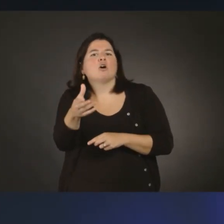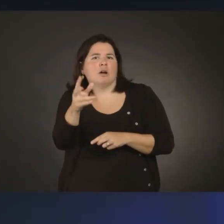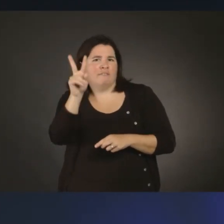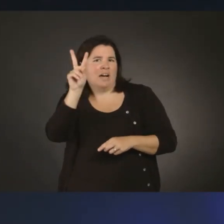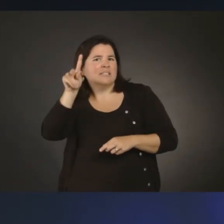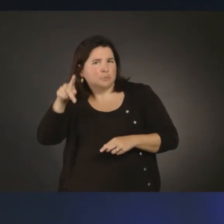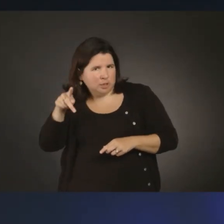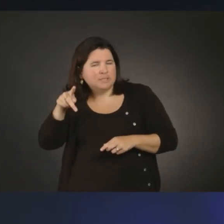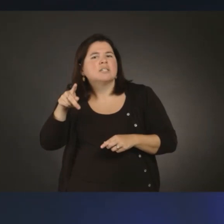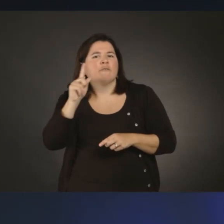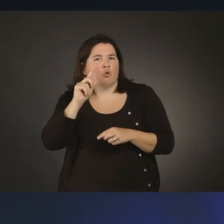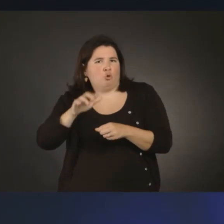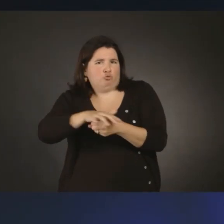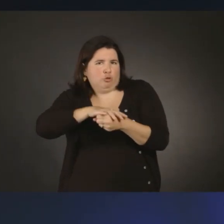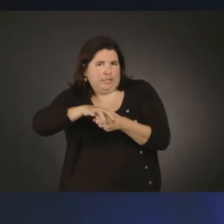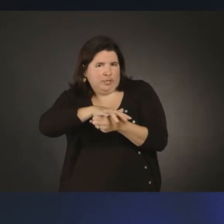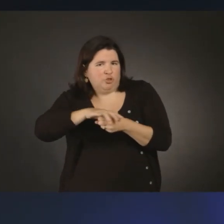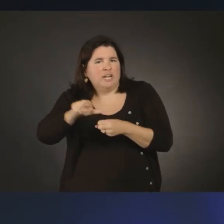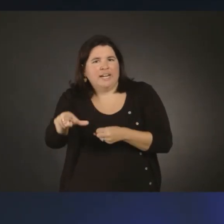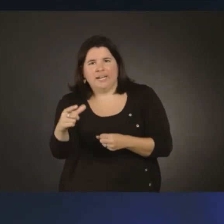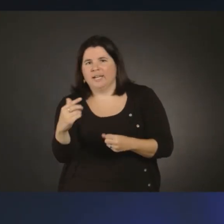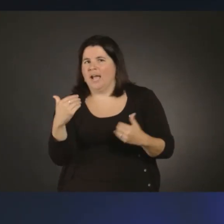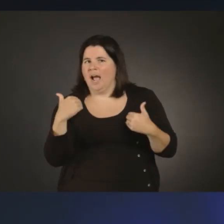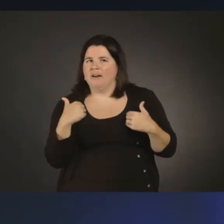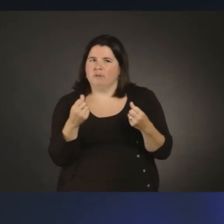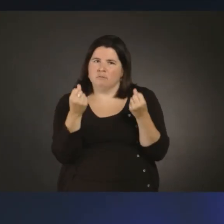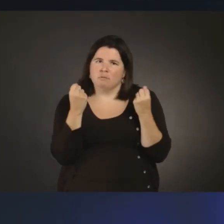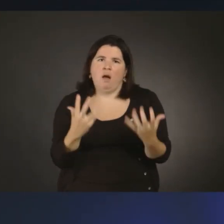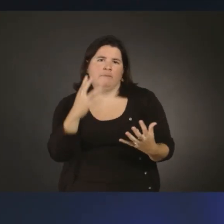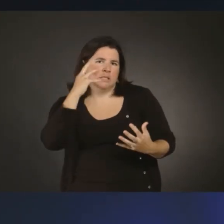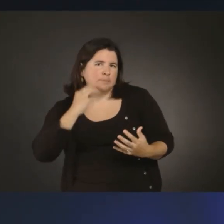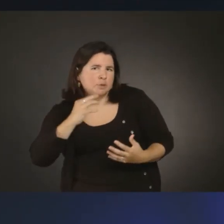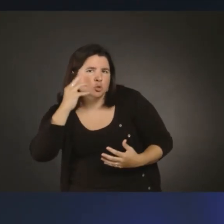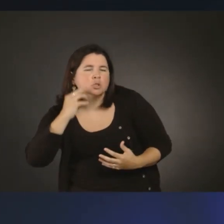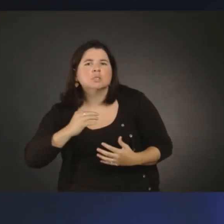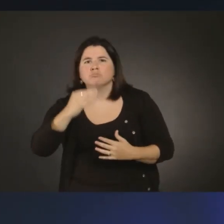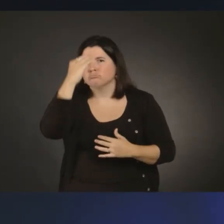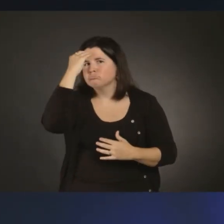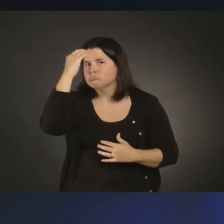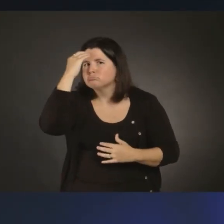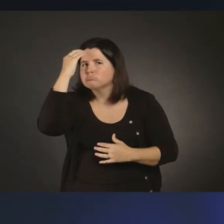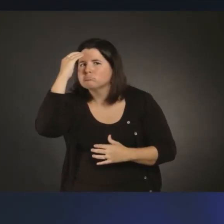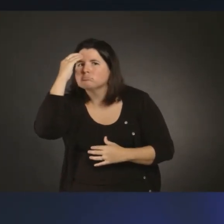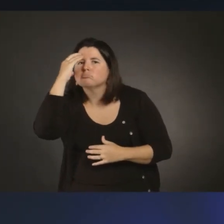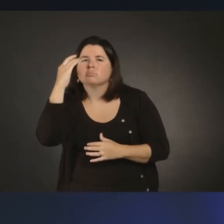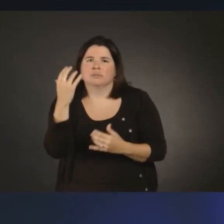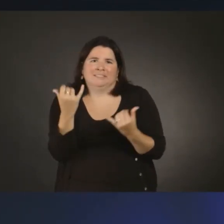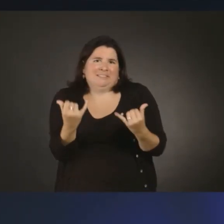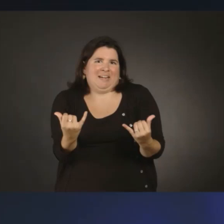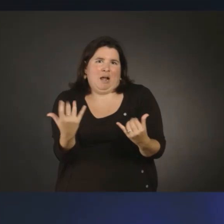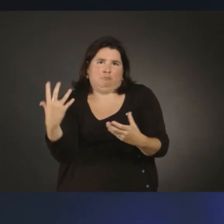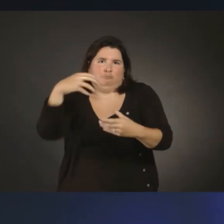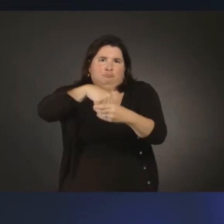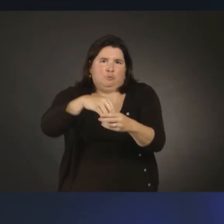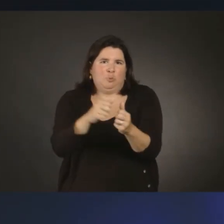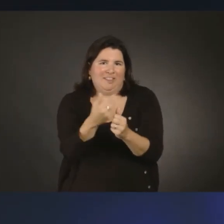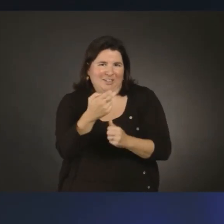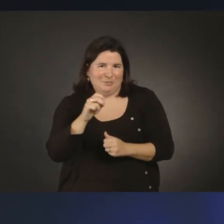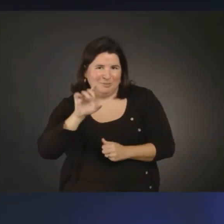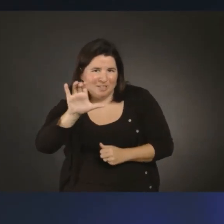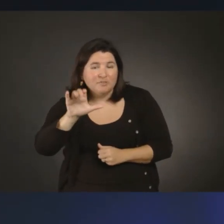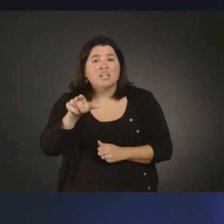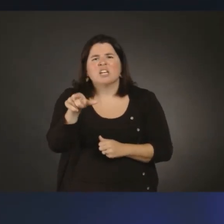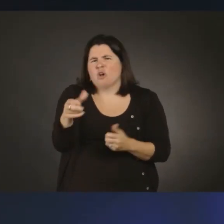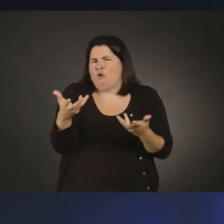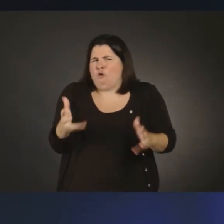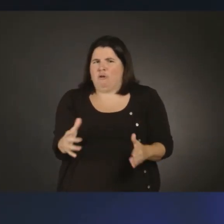and brings a wealth of experience and knowledge to HSDC. A proven leader, John graciously accepted